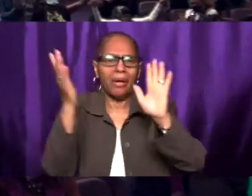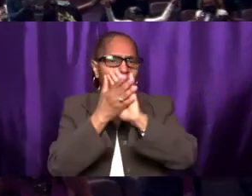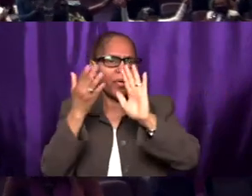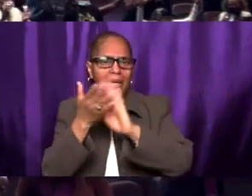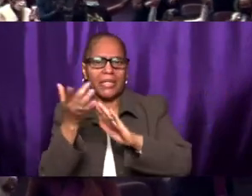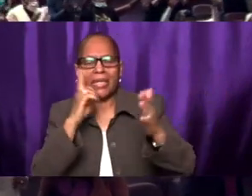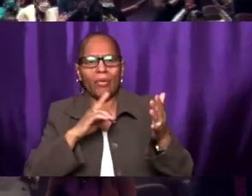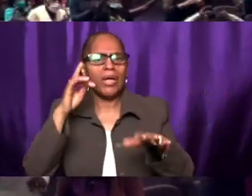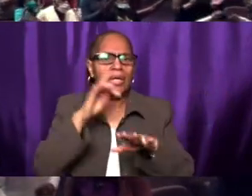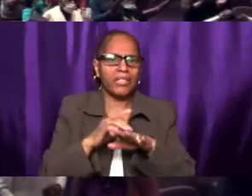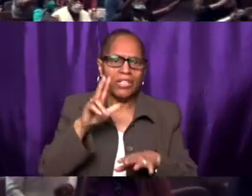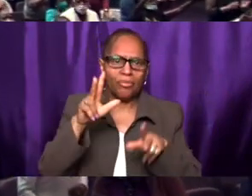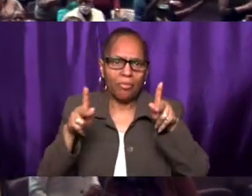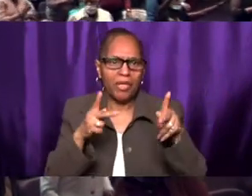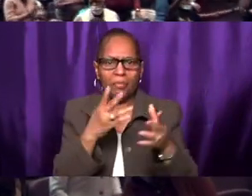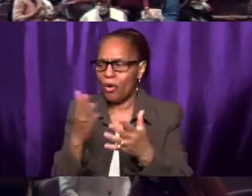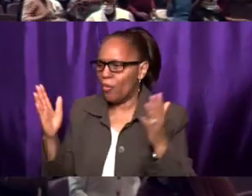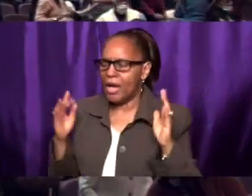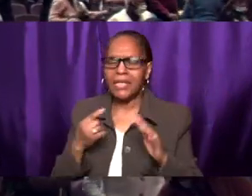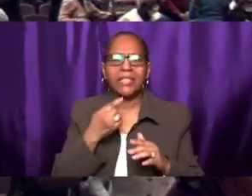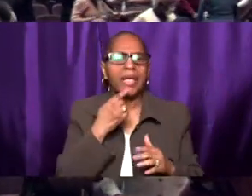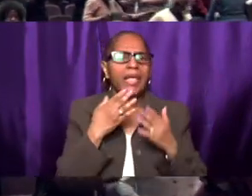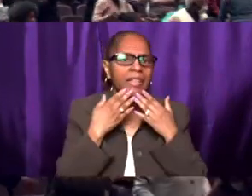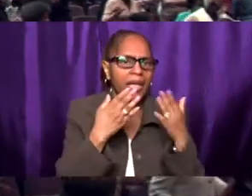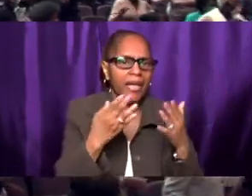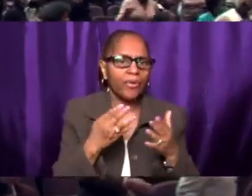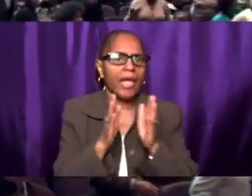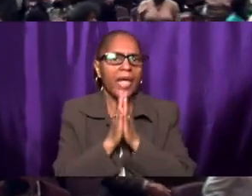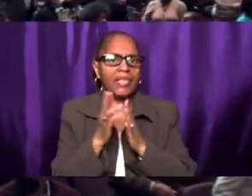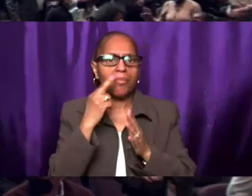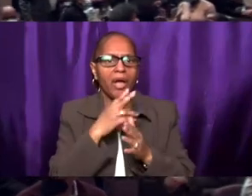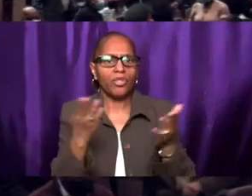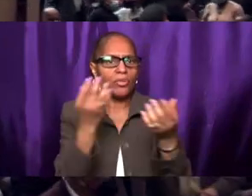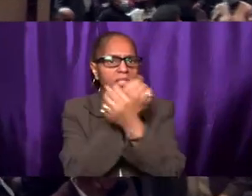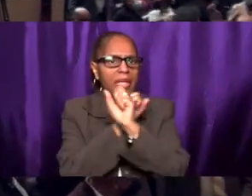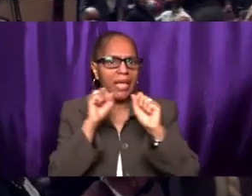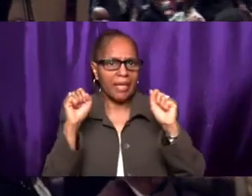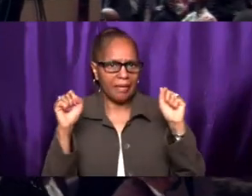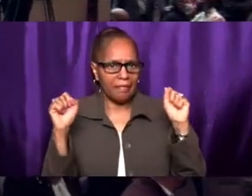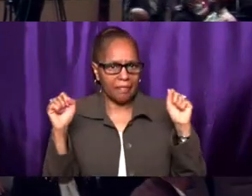Touch three people around him. Tell them thank you. Ask them, are you saved?